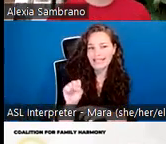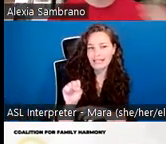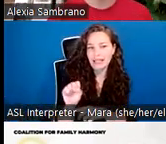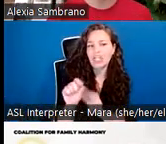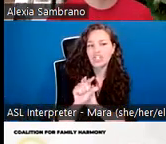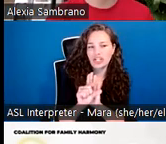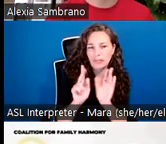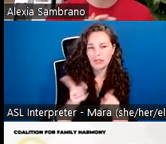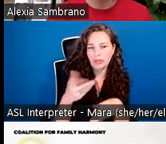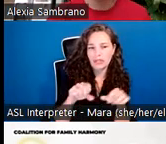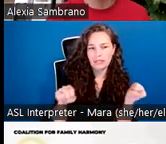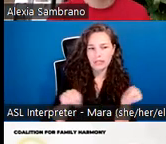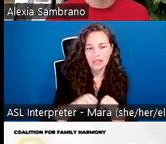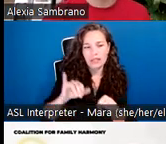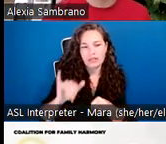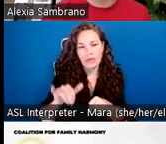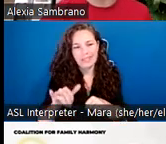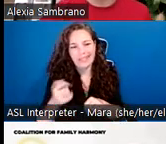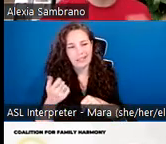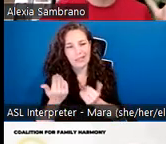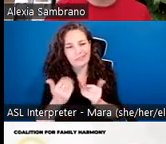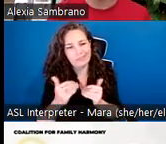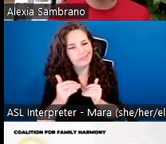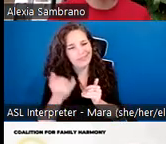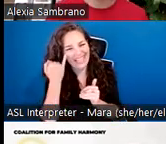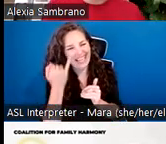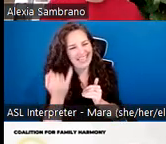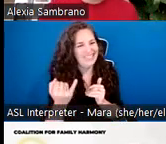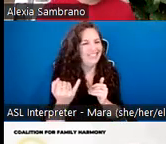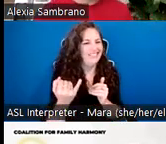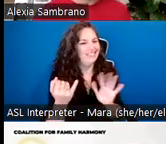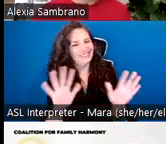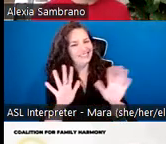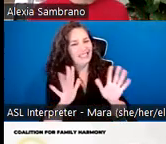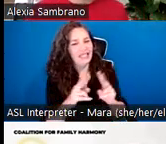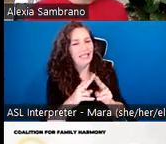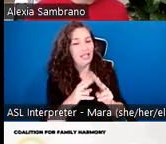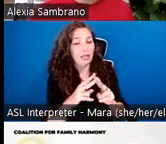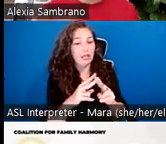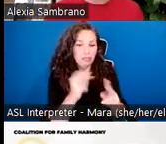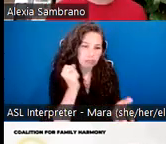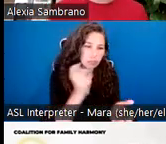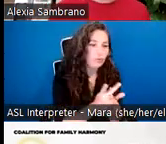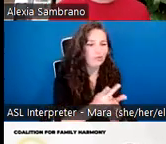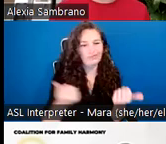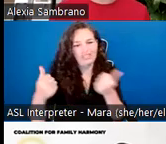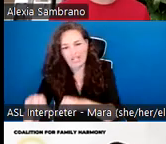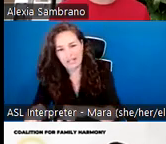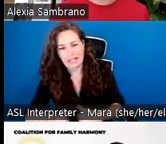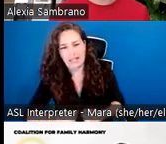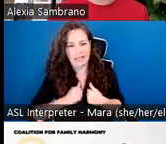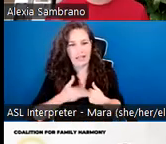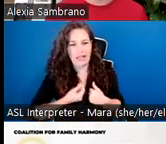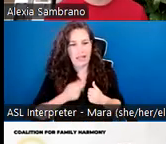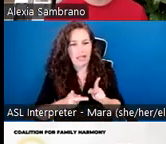So transnormativity is a constraining ideology that either legitimizes or rejects the existence of trans folks based on whether or not they